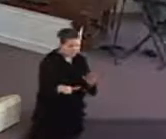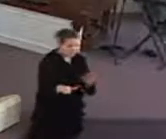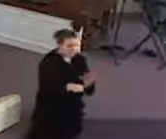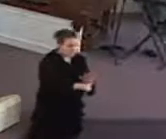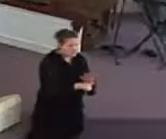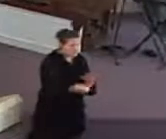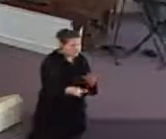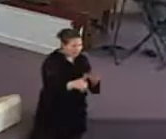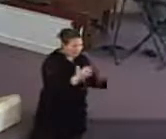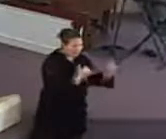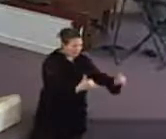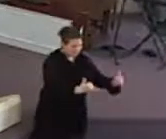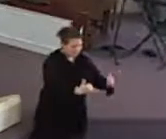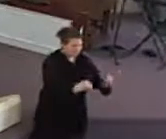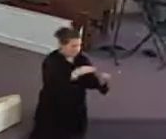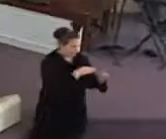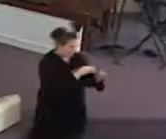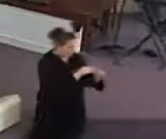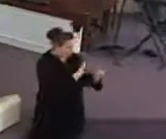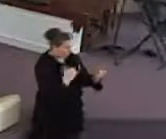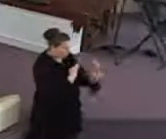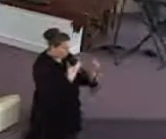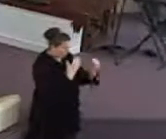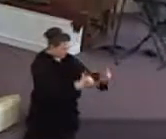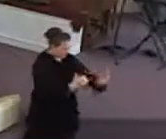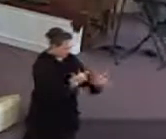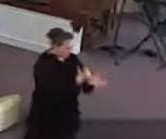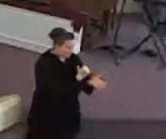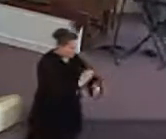But let me remind us today, amen.